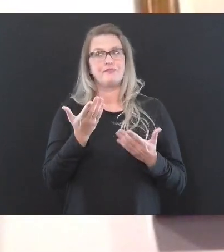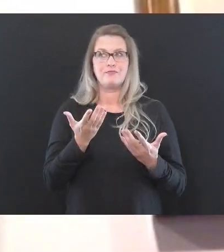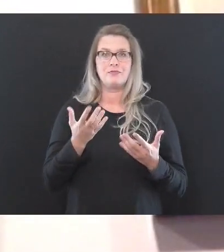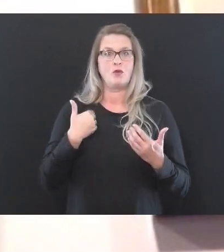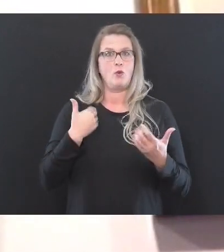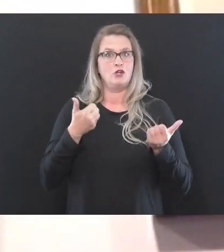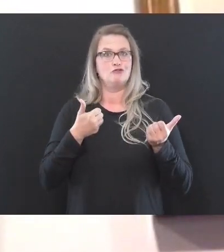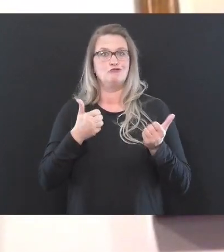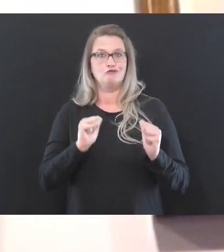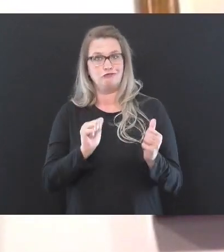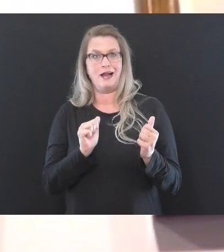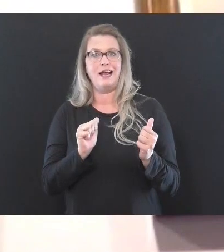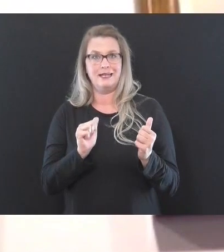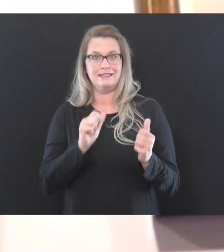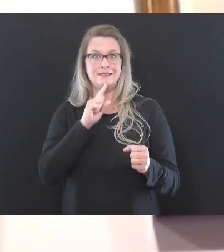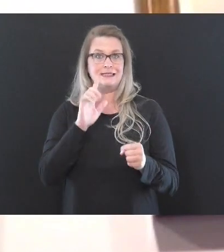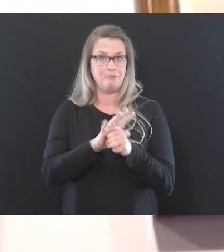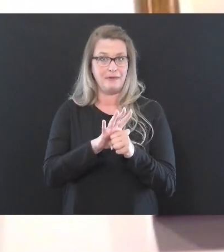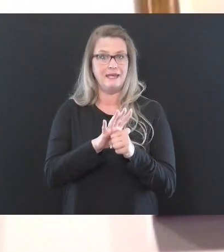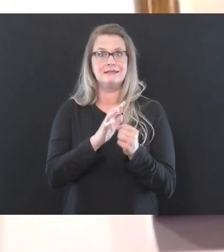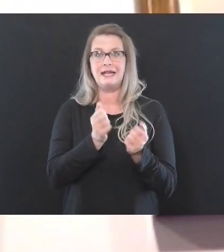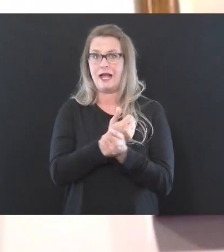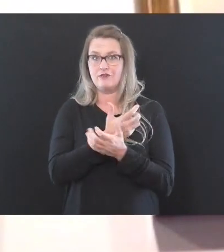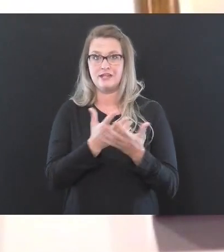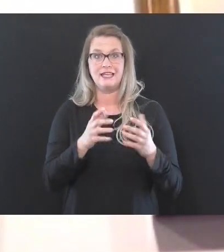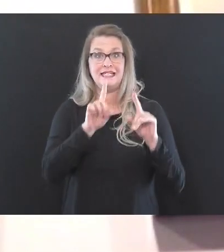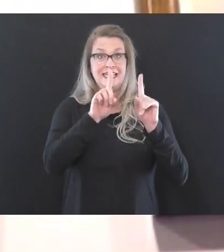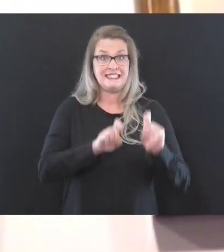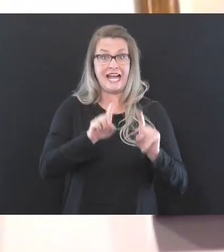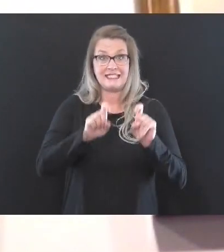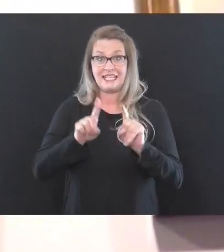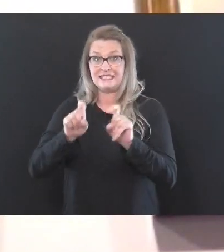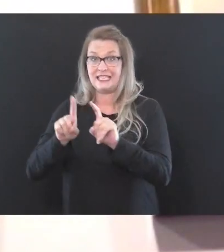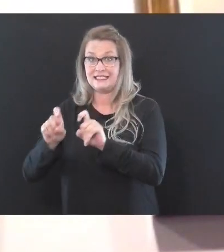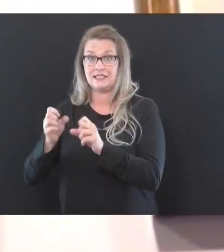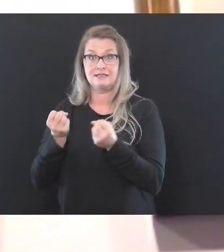have committed to do is to test as many